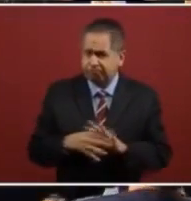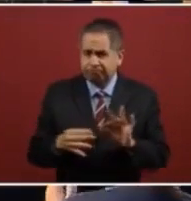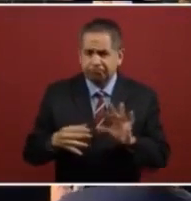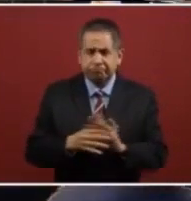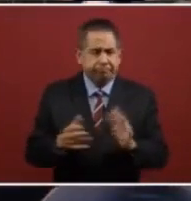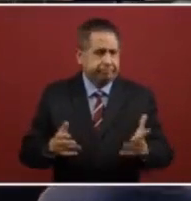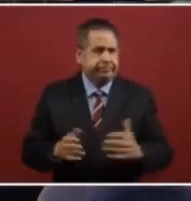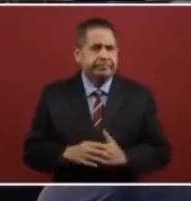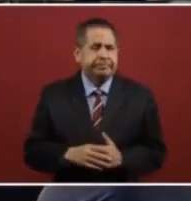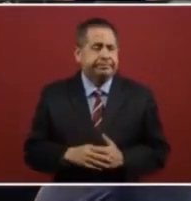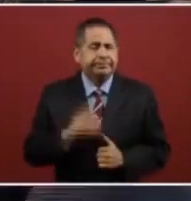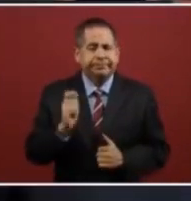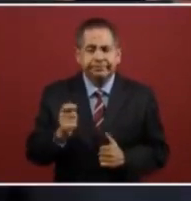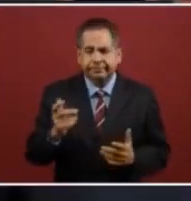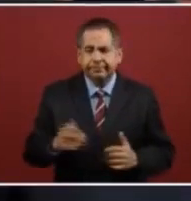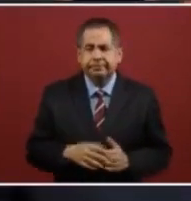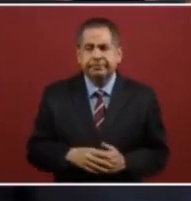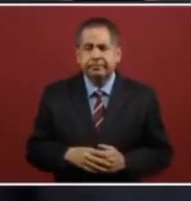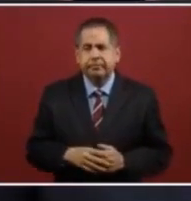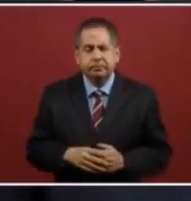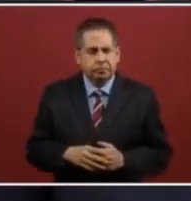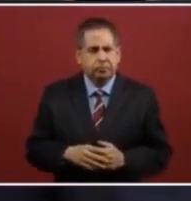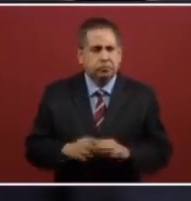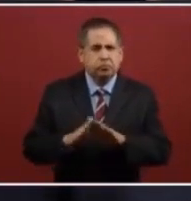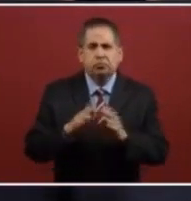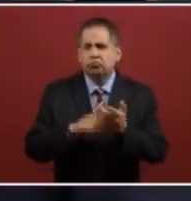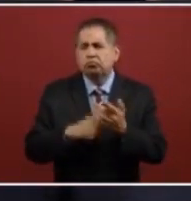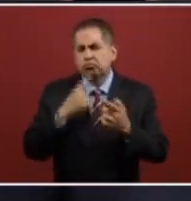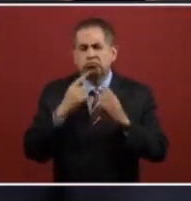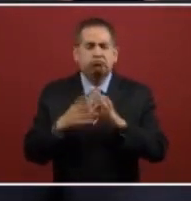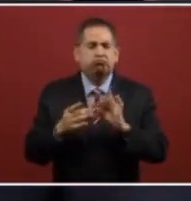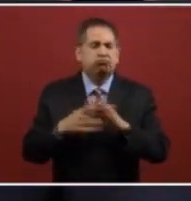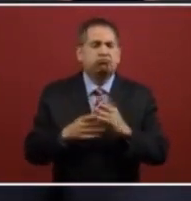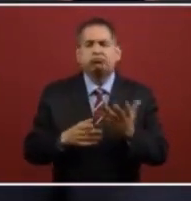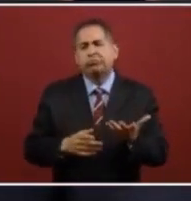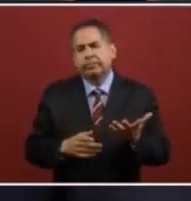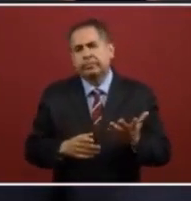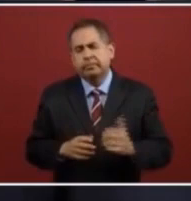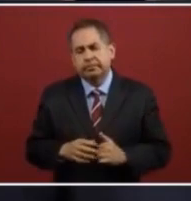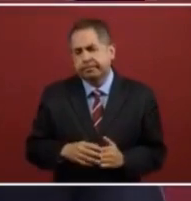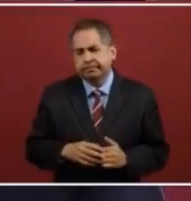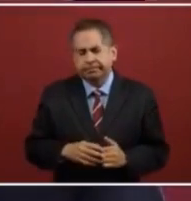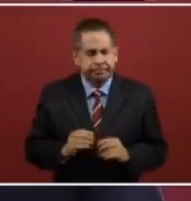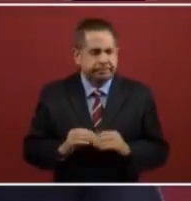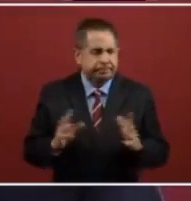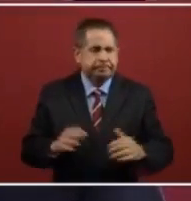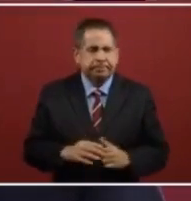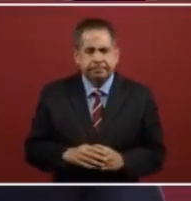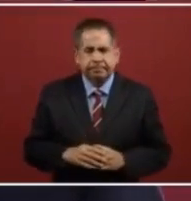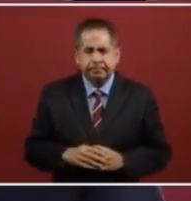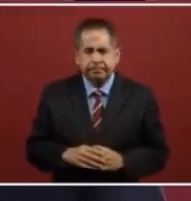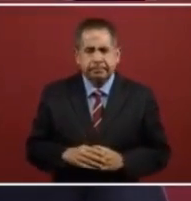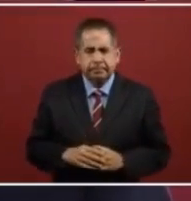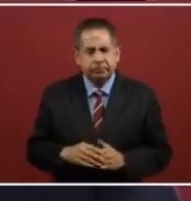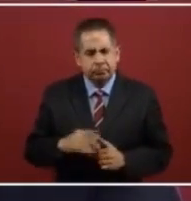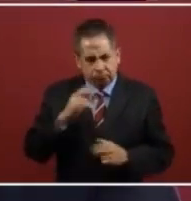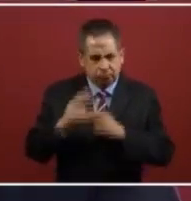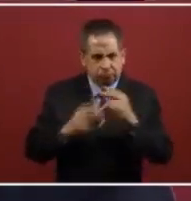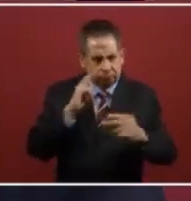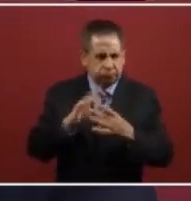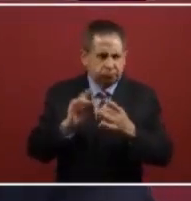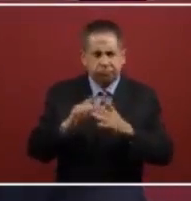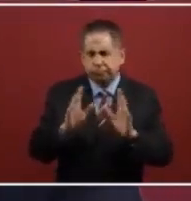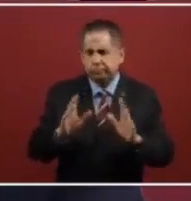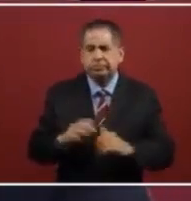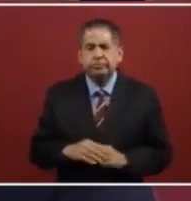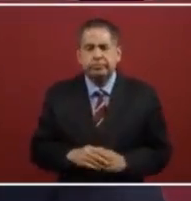está de más. He says she has a reason, Vamos, so he says it's este, not a big deal. We'll talk a- about it. We'll have her come and A explain. verlo, yo estuve